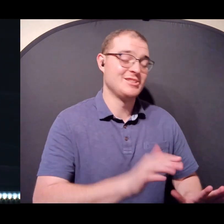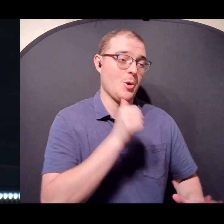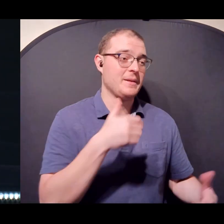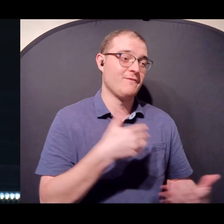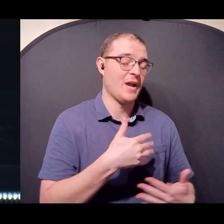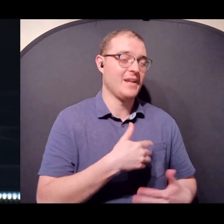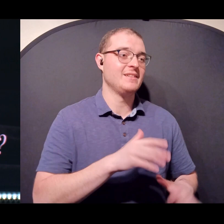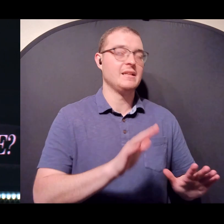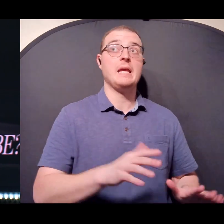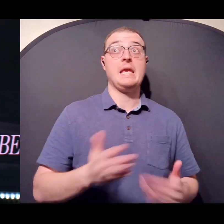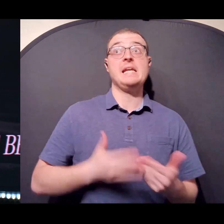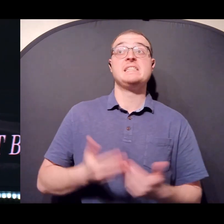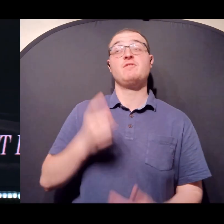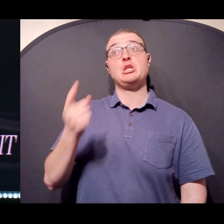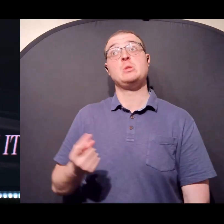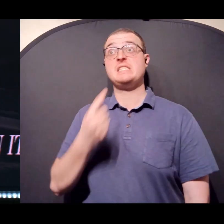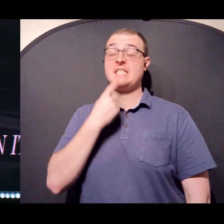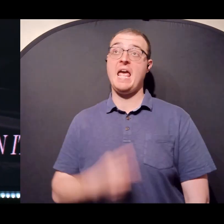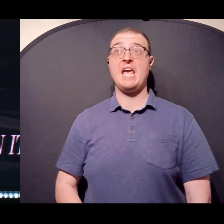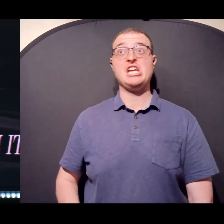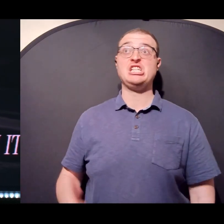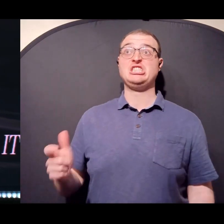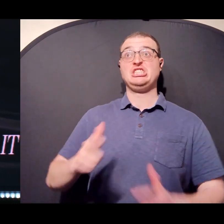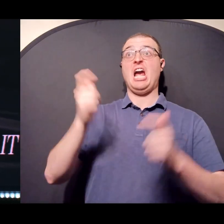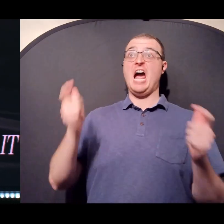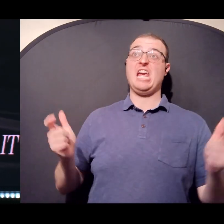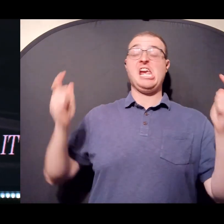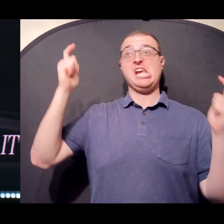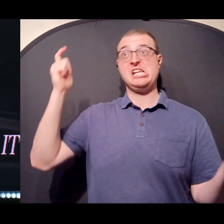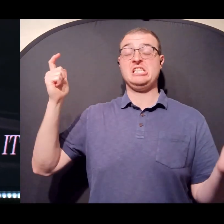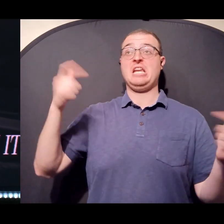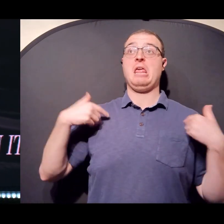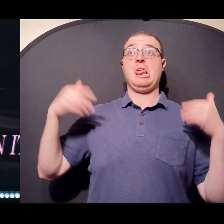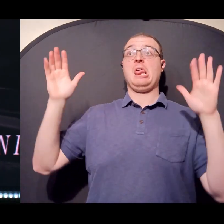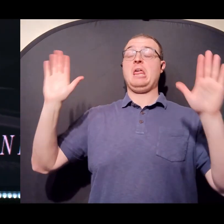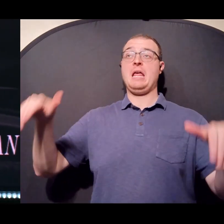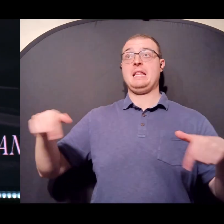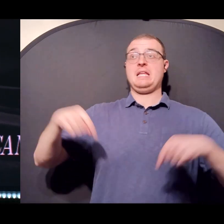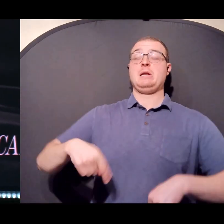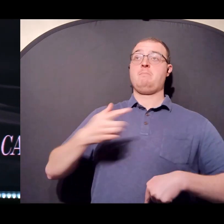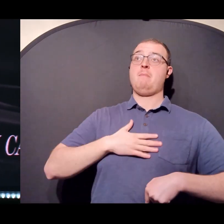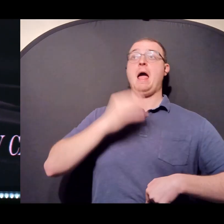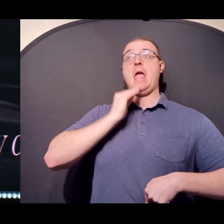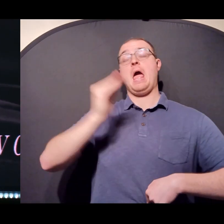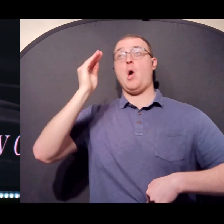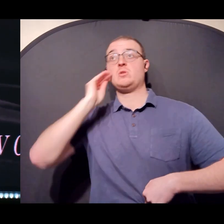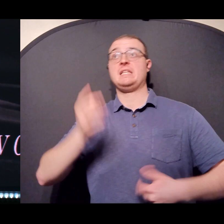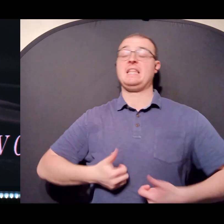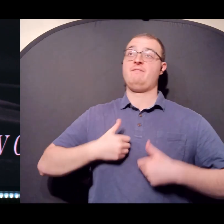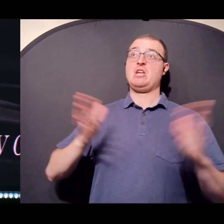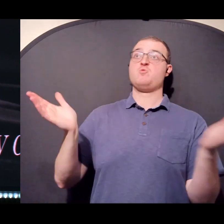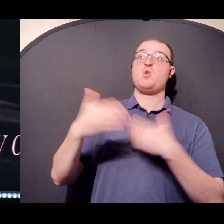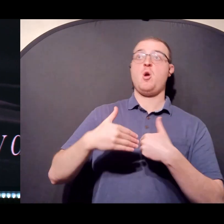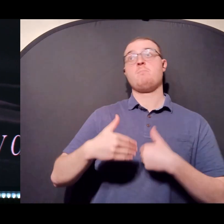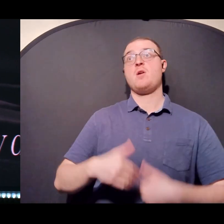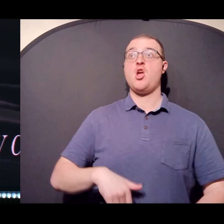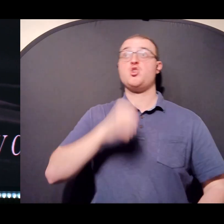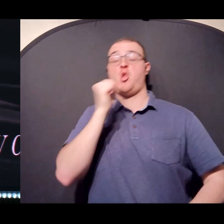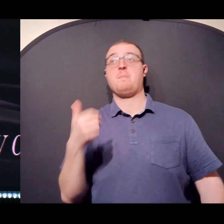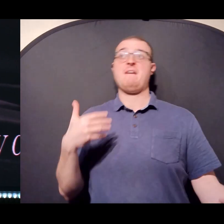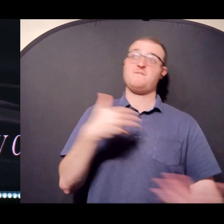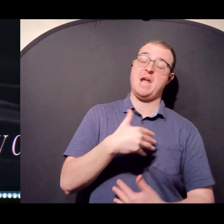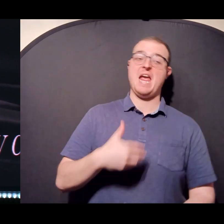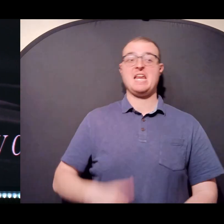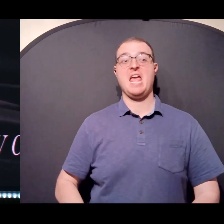He says, don't be afraid, Mary, don't be afraid. Easy for you to say, giant, huge being in my house, in my living room, don't